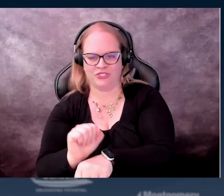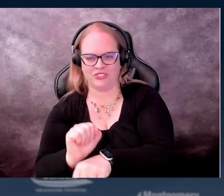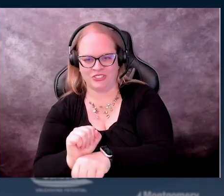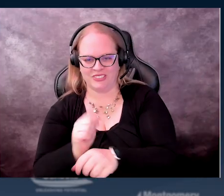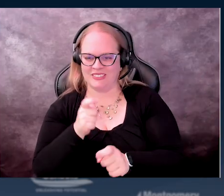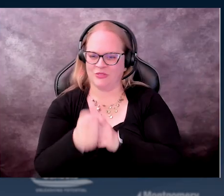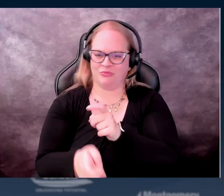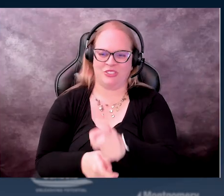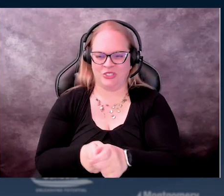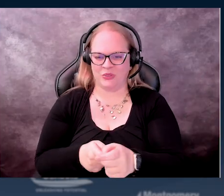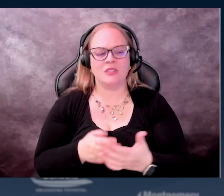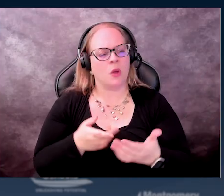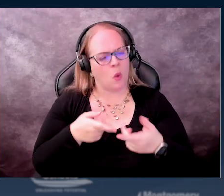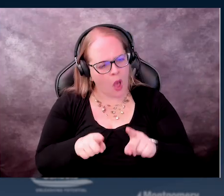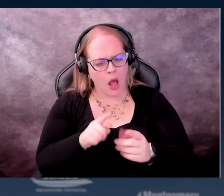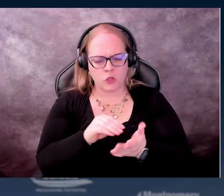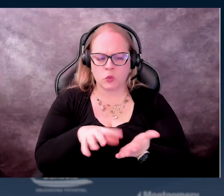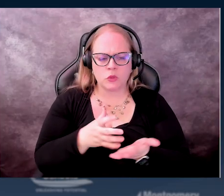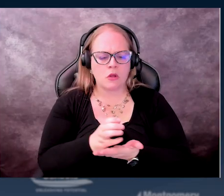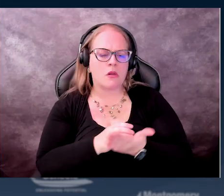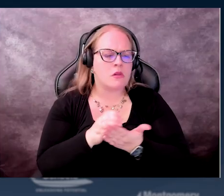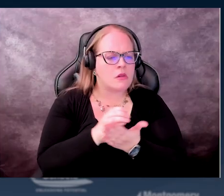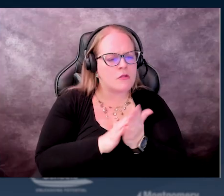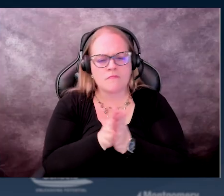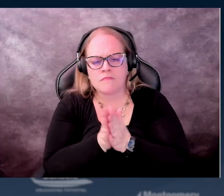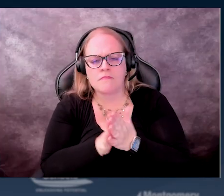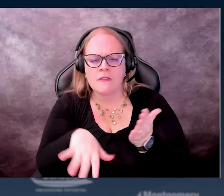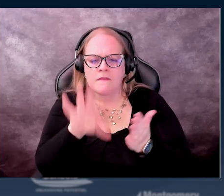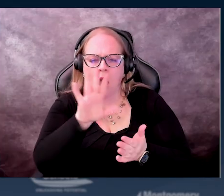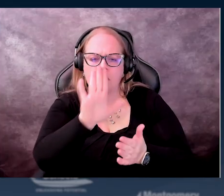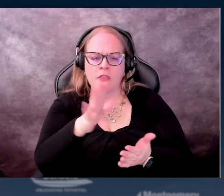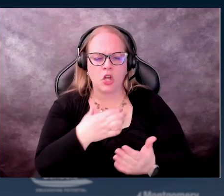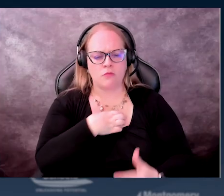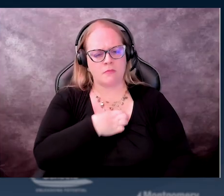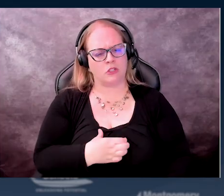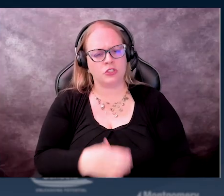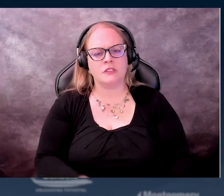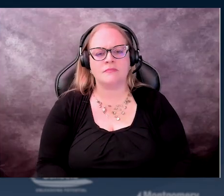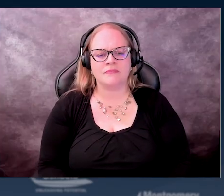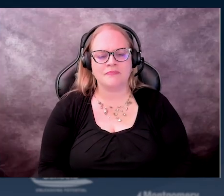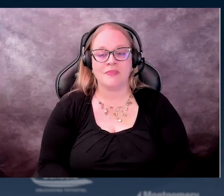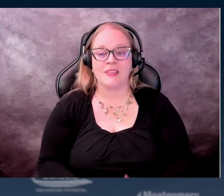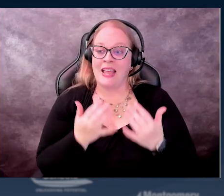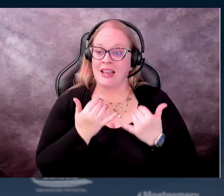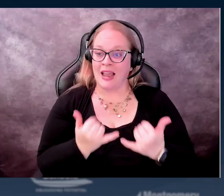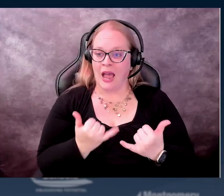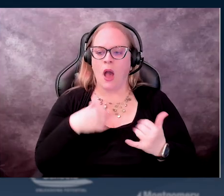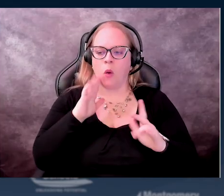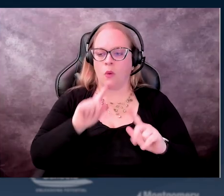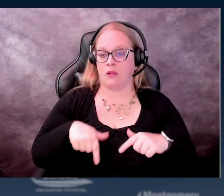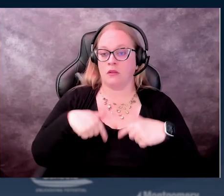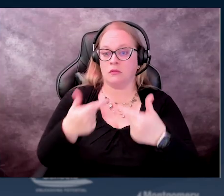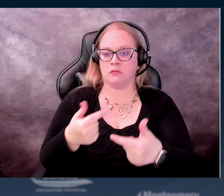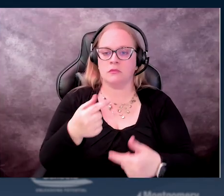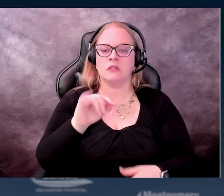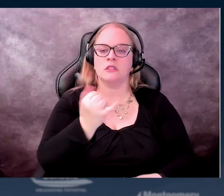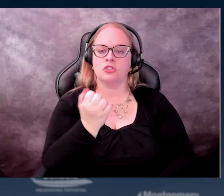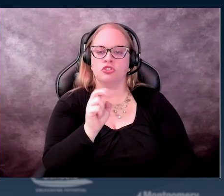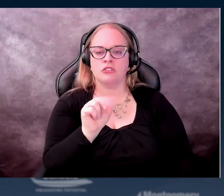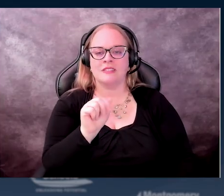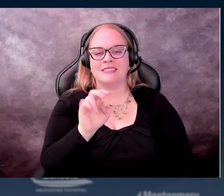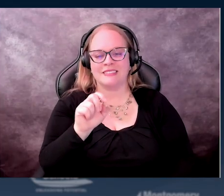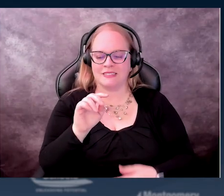passion going forward. At this time, I'm going to turn it back over to Jeannie to continue on with our